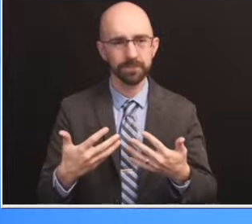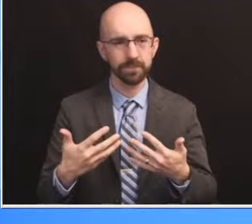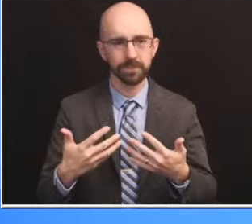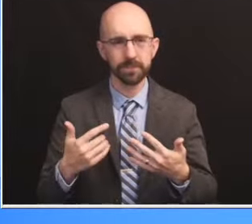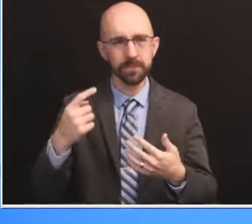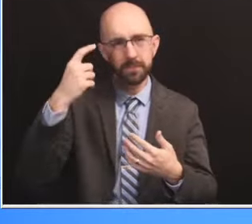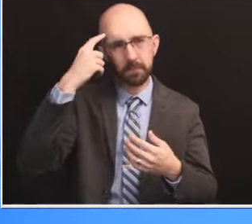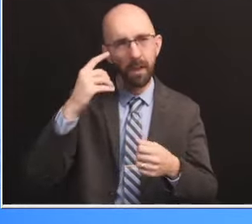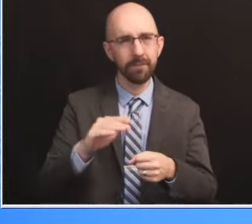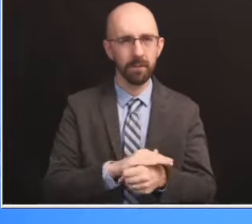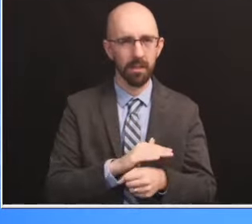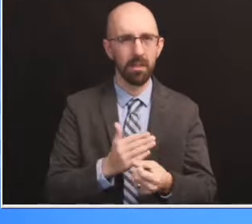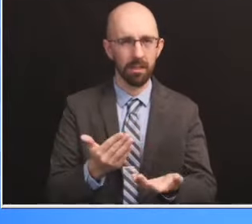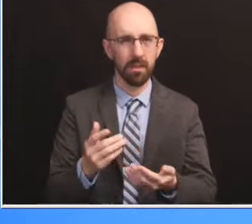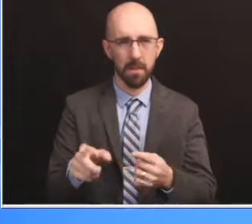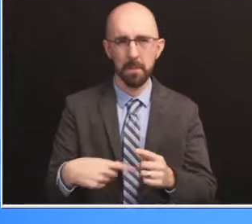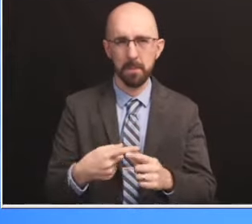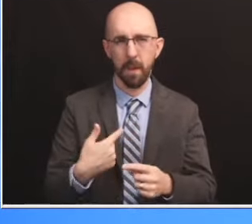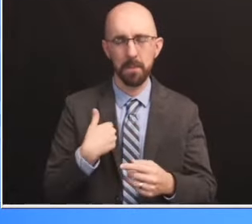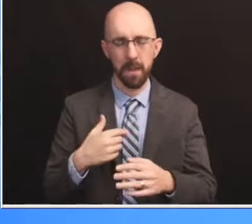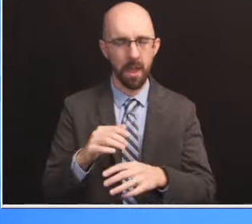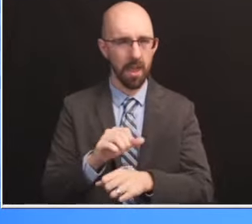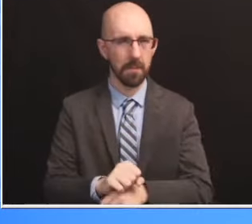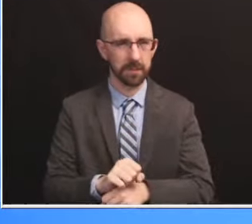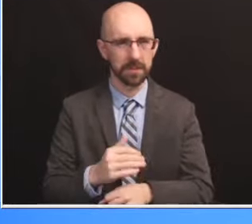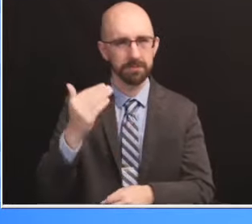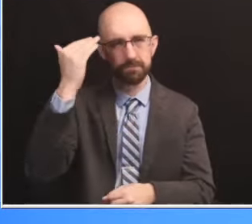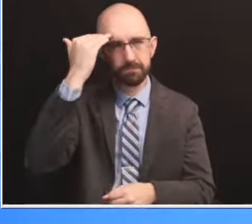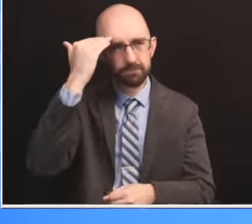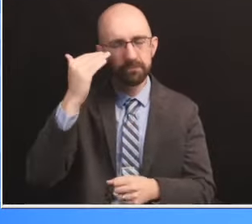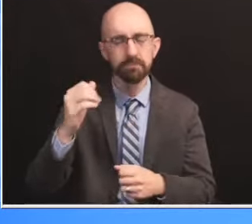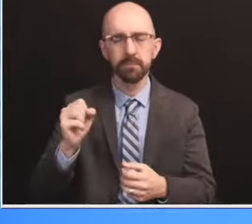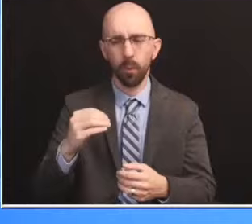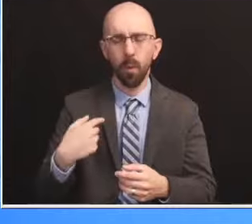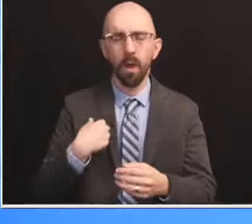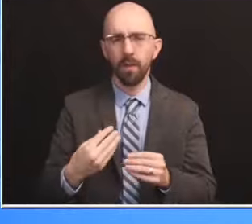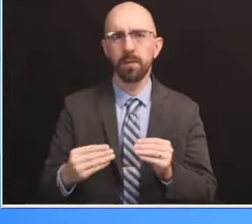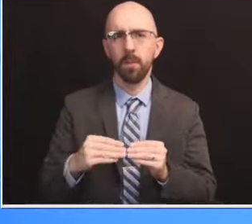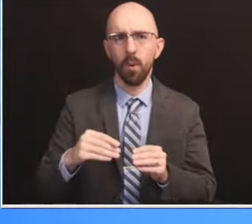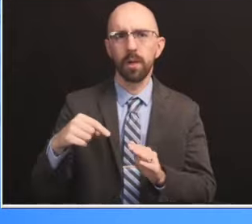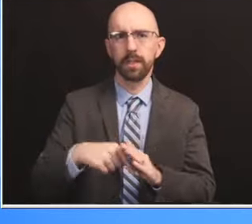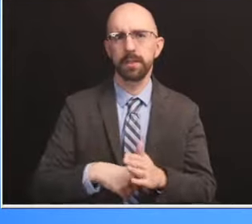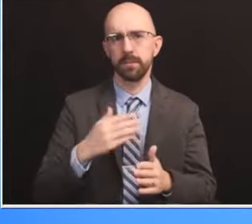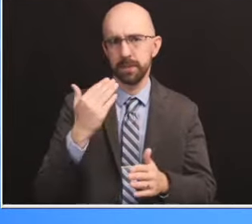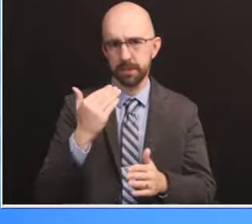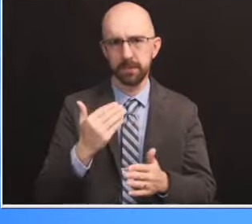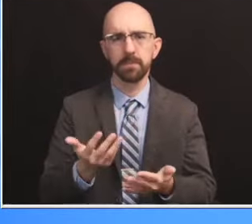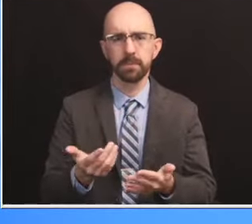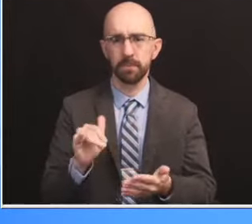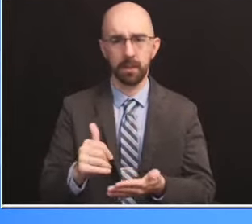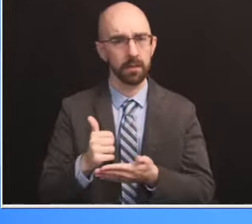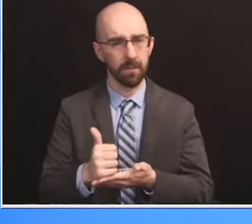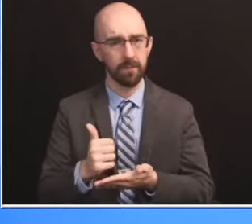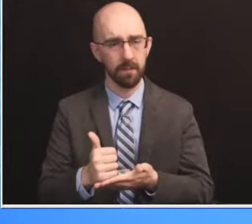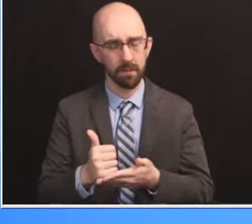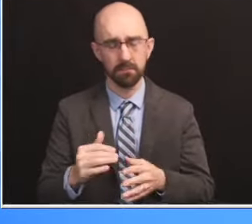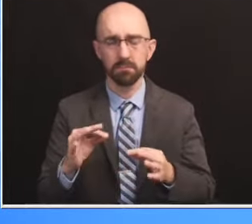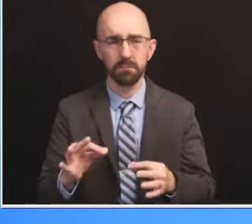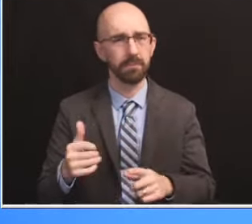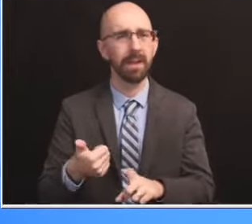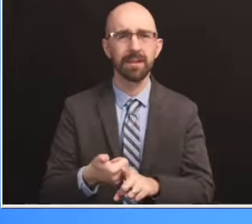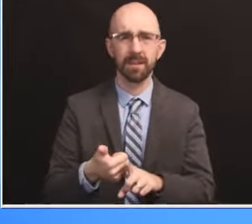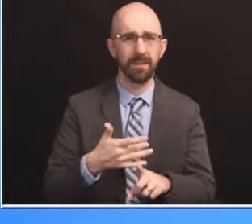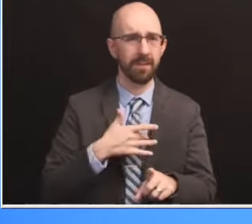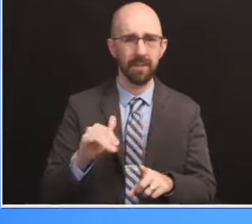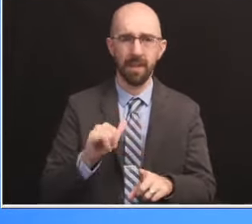mindful about my habits so that I'm getting a lot more deep sleep. And so helpful. By itself, I feel like I am